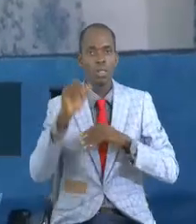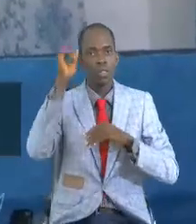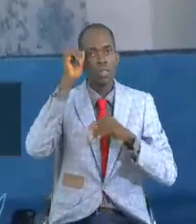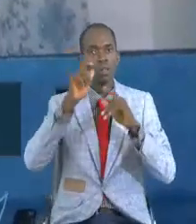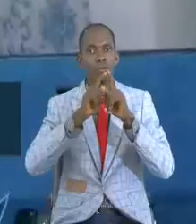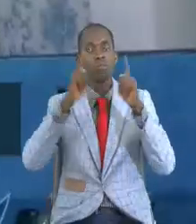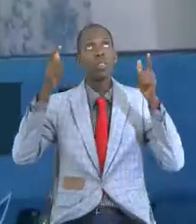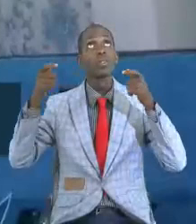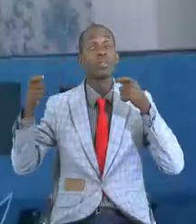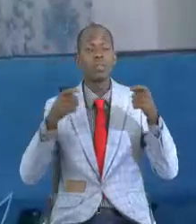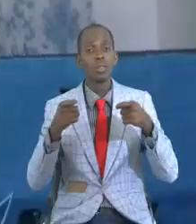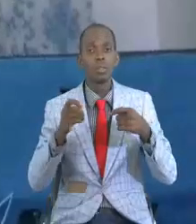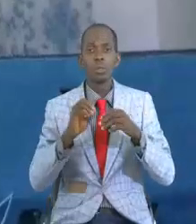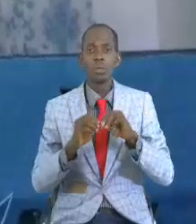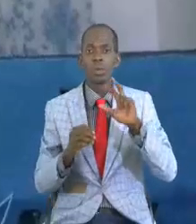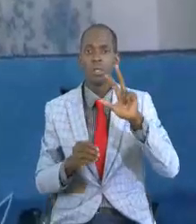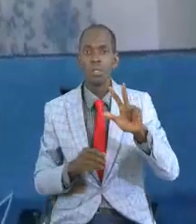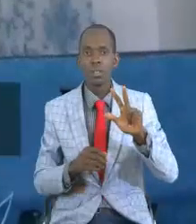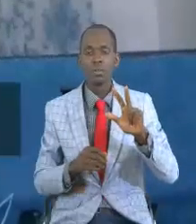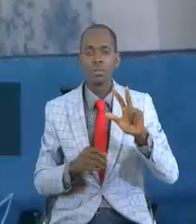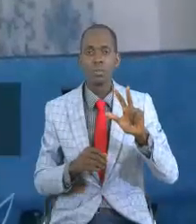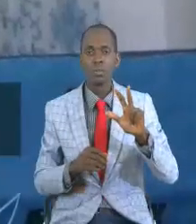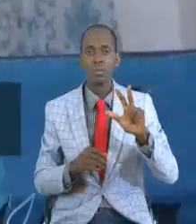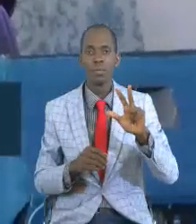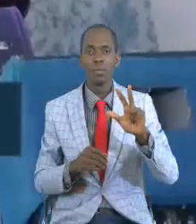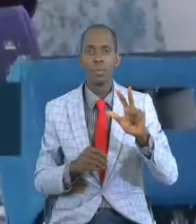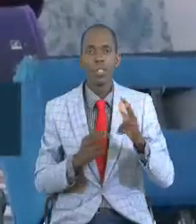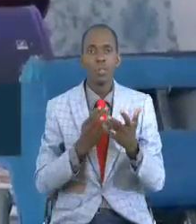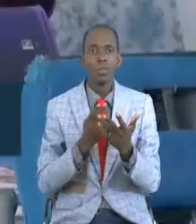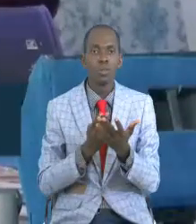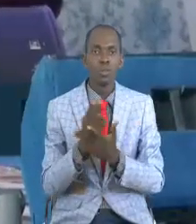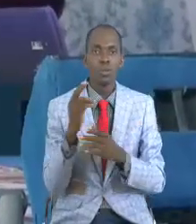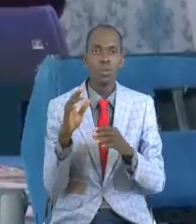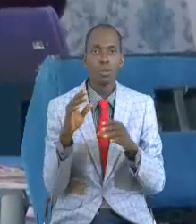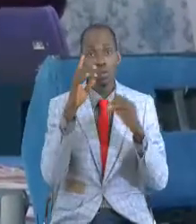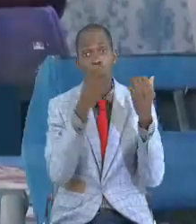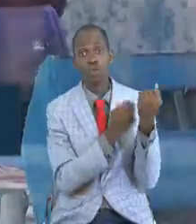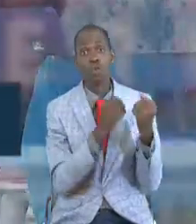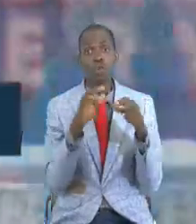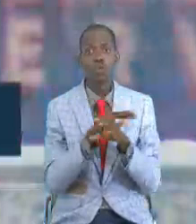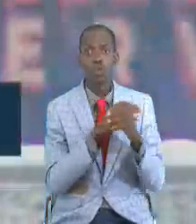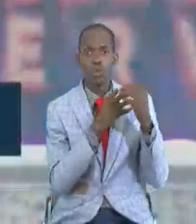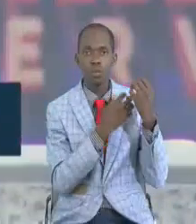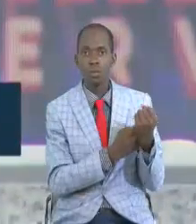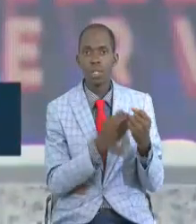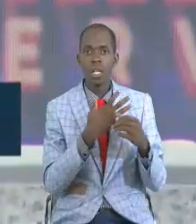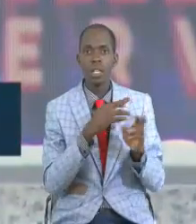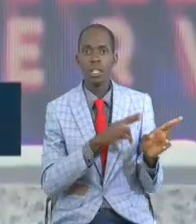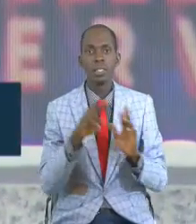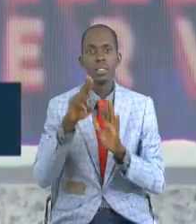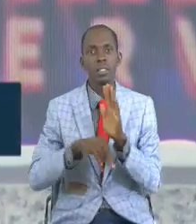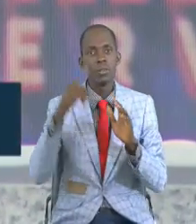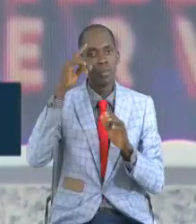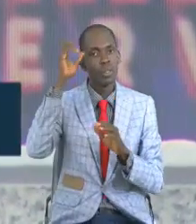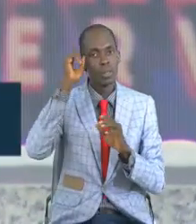three, trustful confidence and readiness for a sudden return. Look at number one.